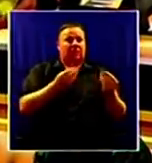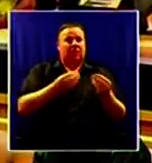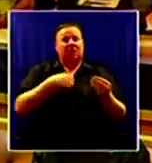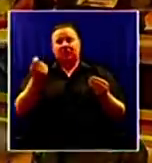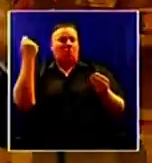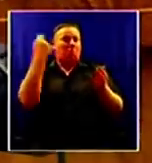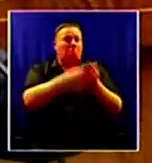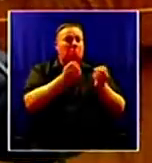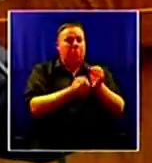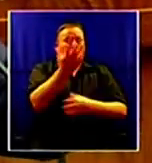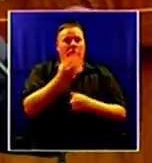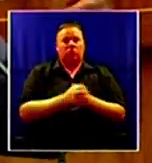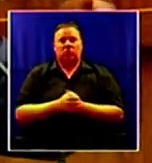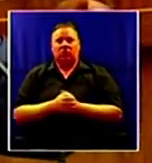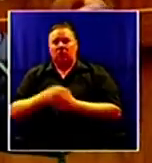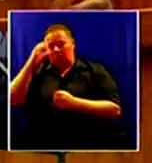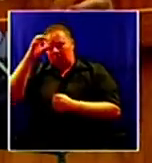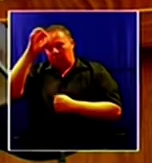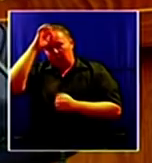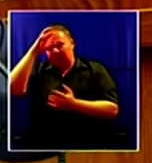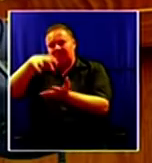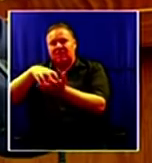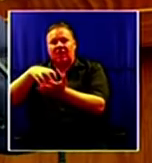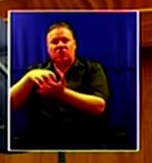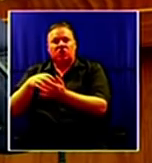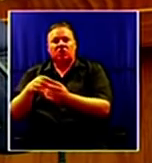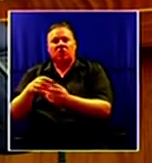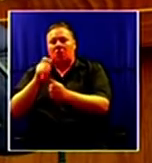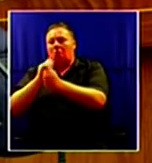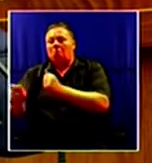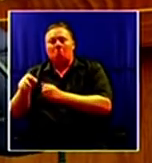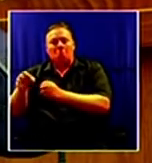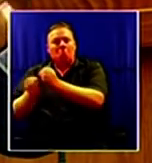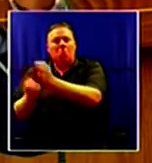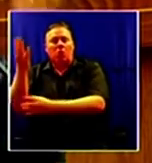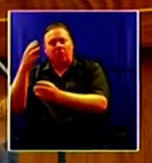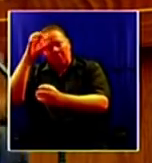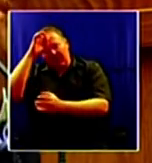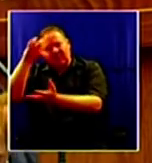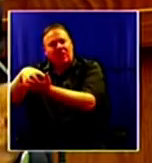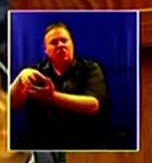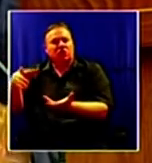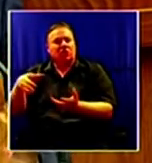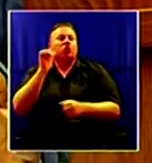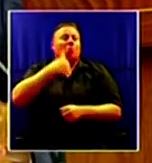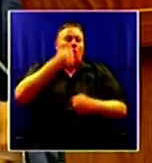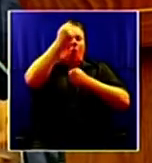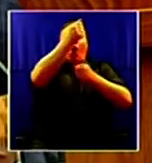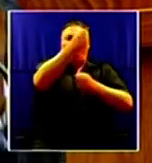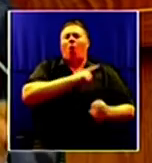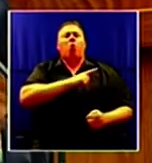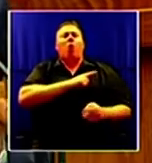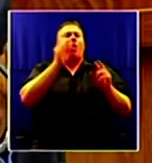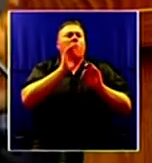a police station, they burn it, tomorrow they demonstrate that they need a police station. Doesn't make sense.